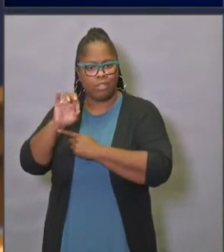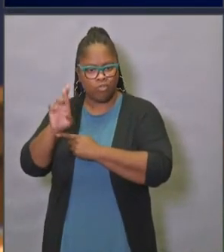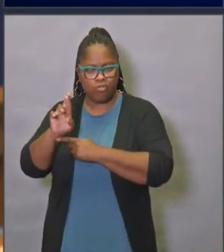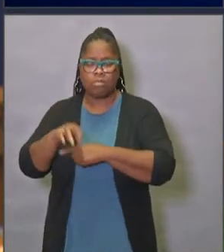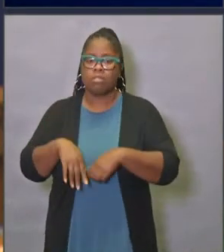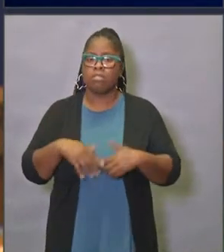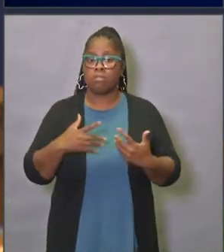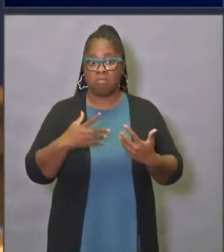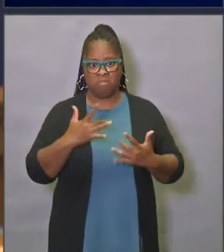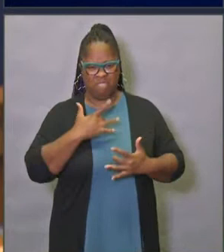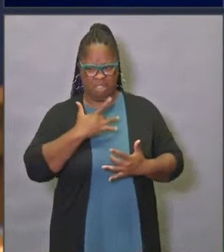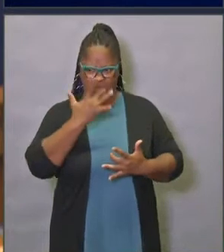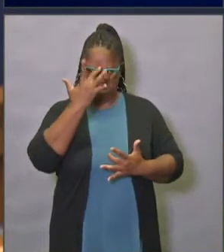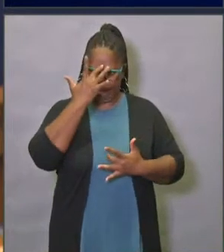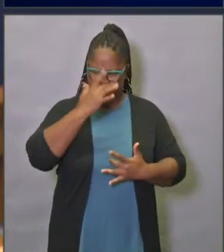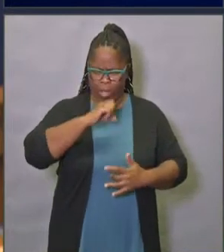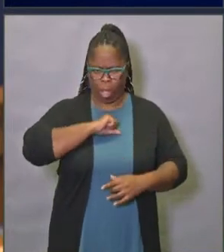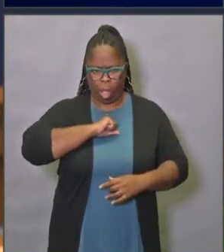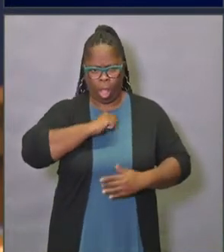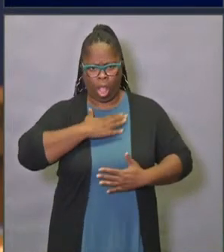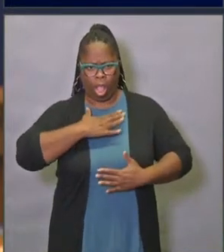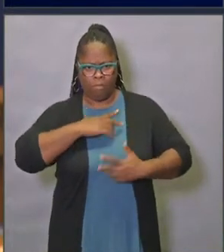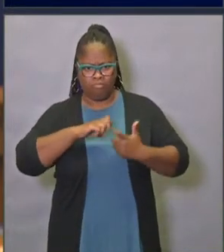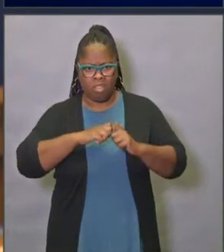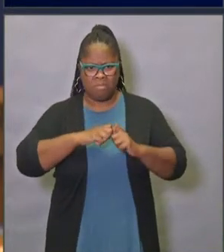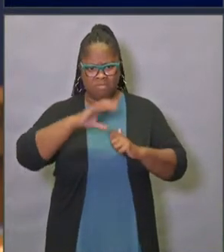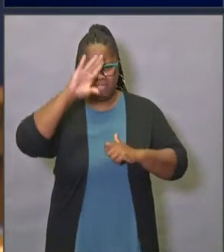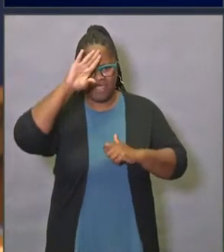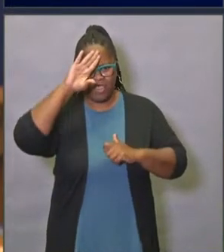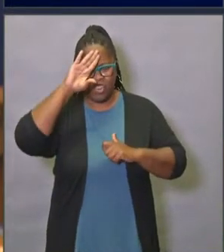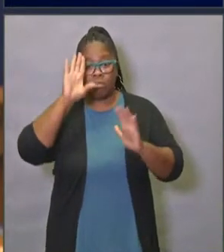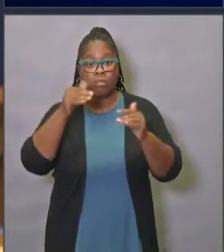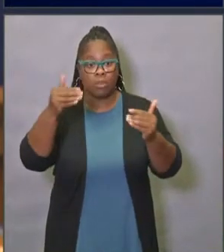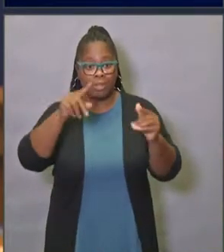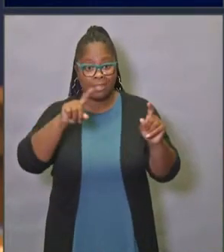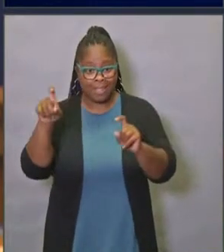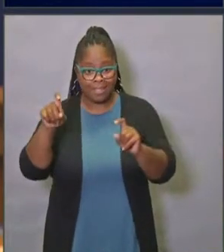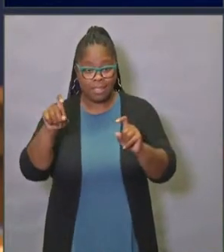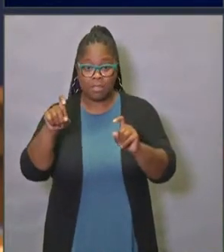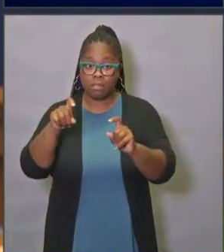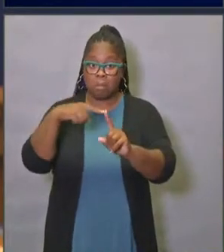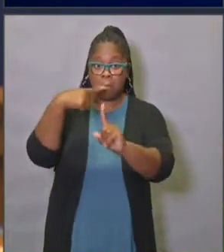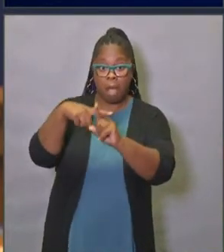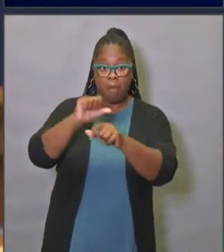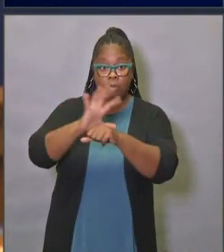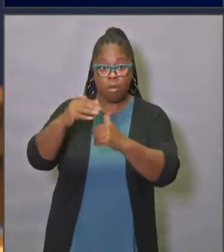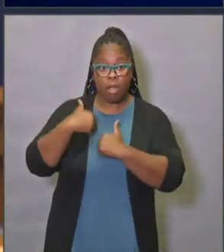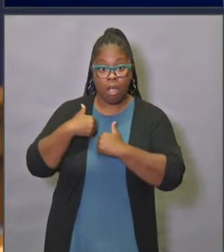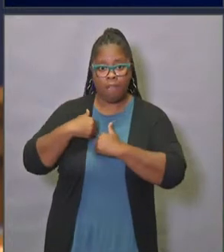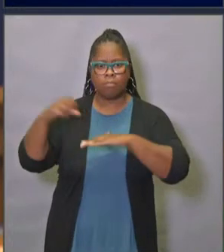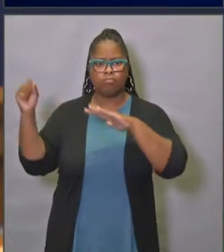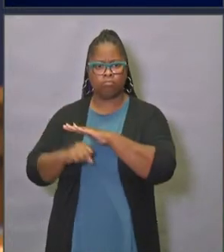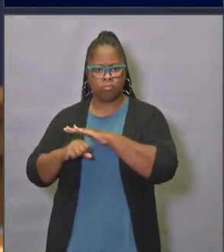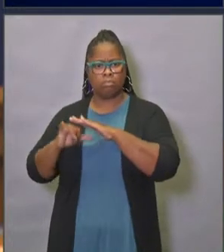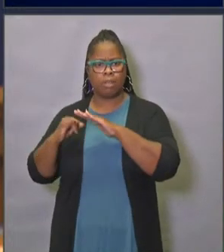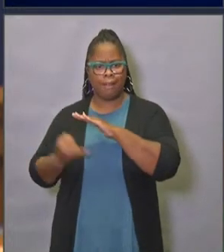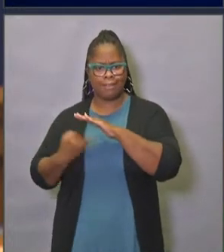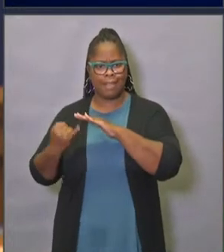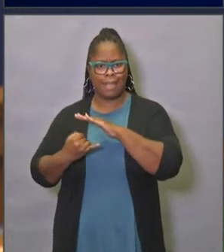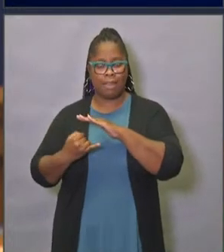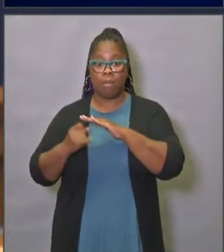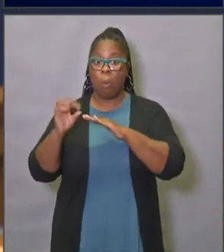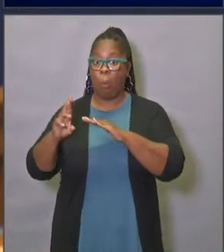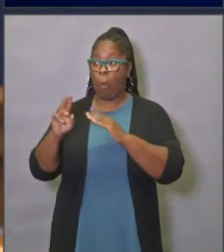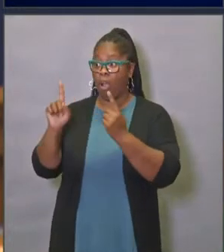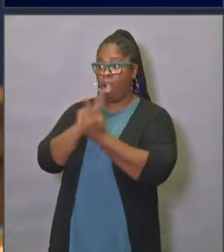of COVID-19. Isolate if you're positive for the virus, and quarantine if you've been a close contact for